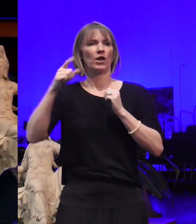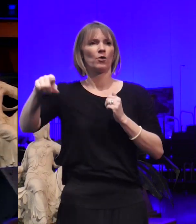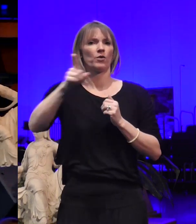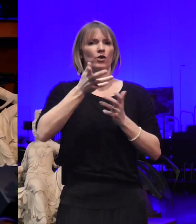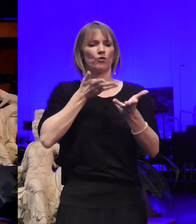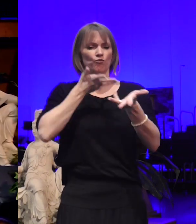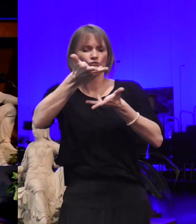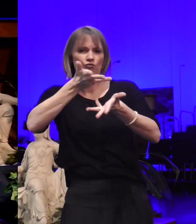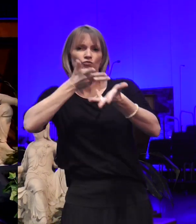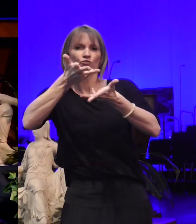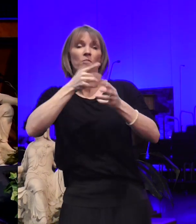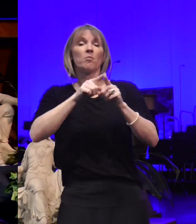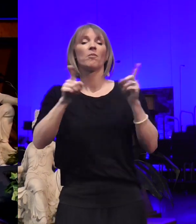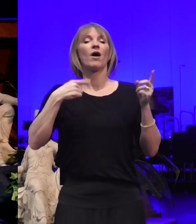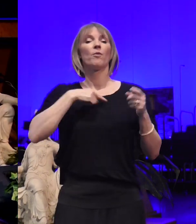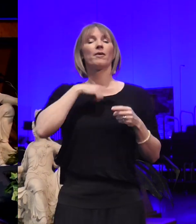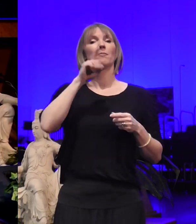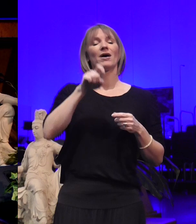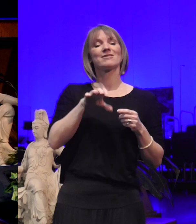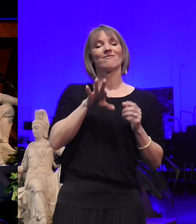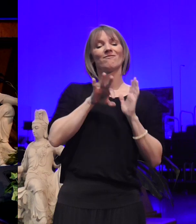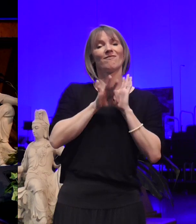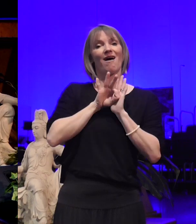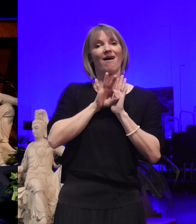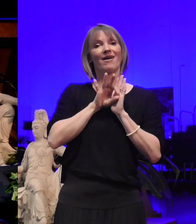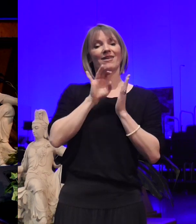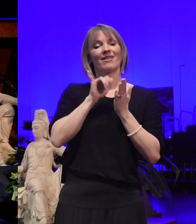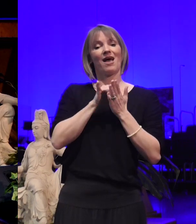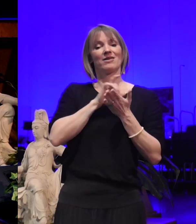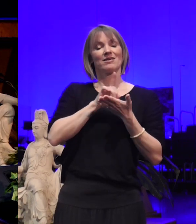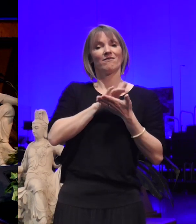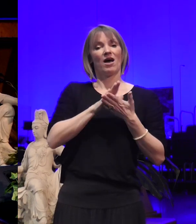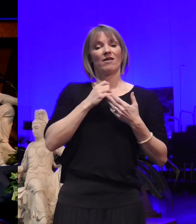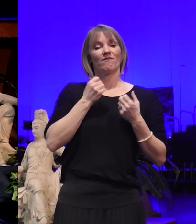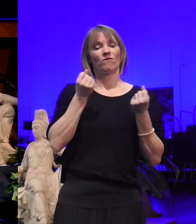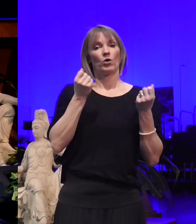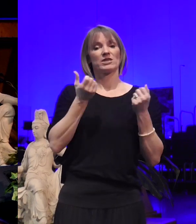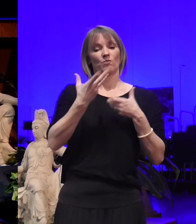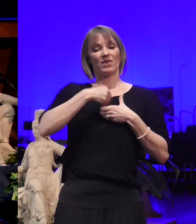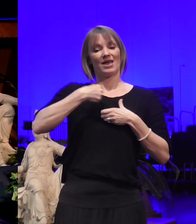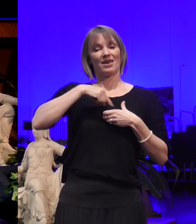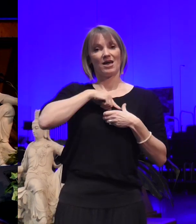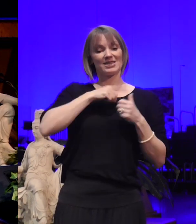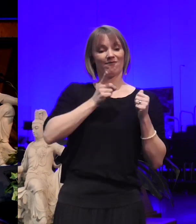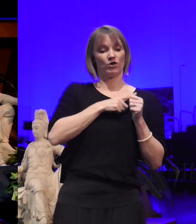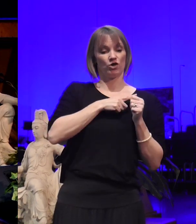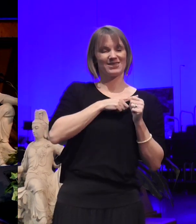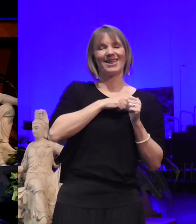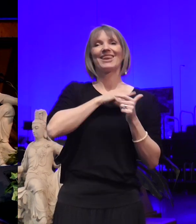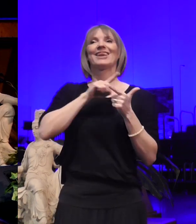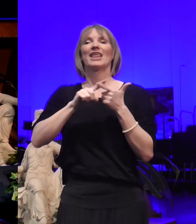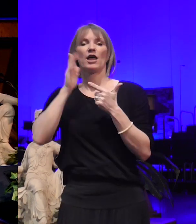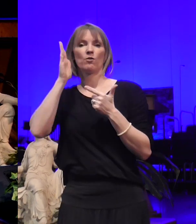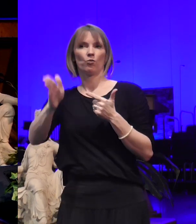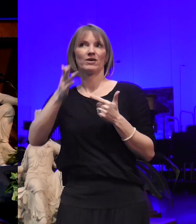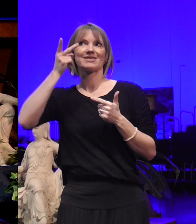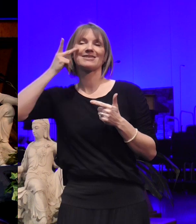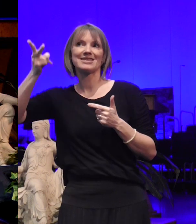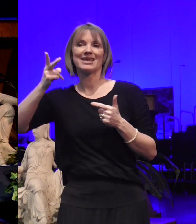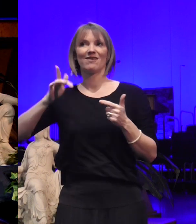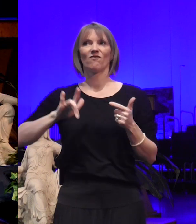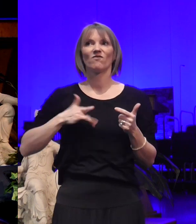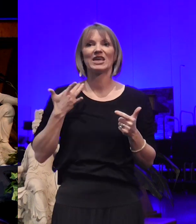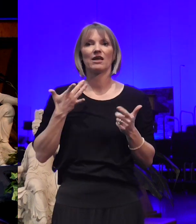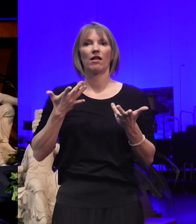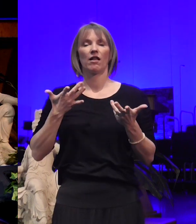until we learn to find that divine voice in us that we can begin to hear it and feel it and sense